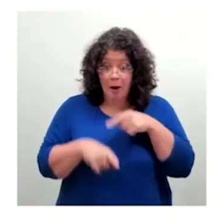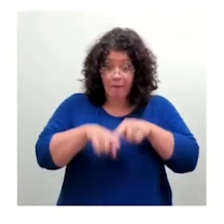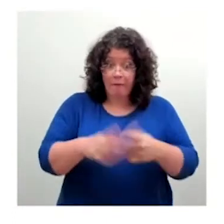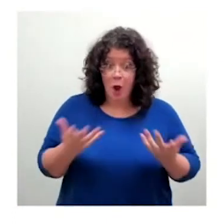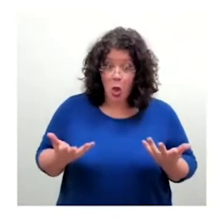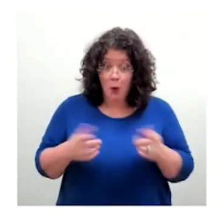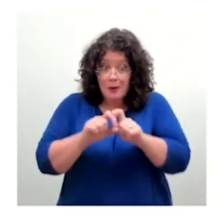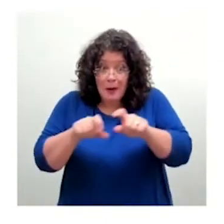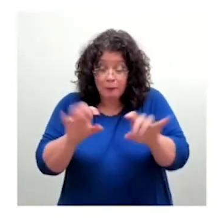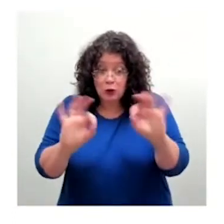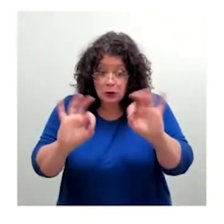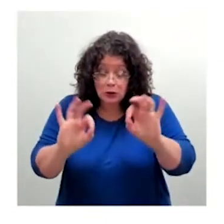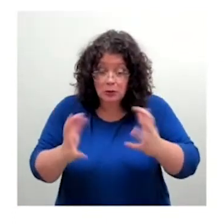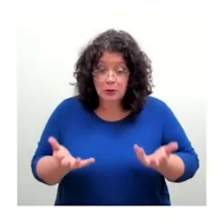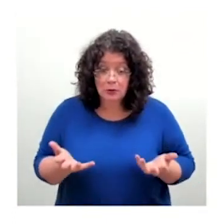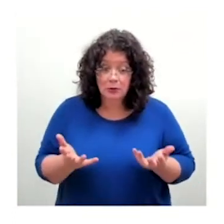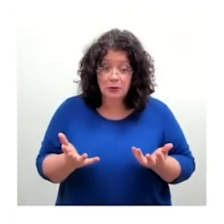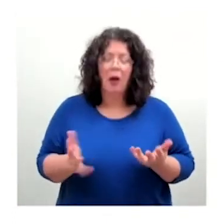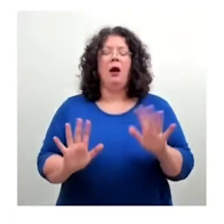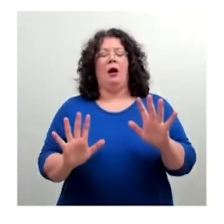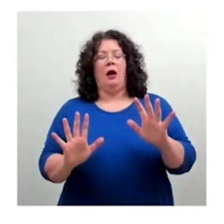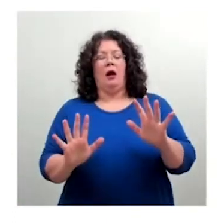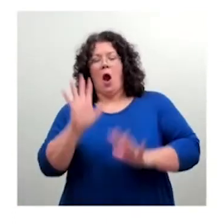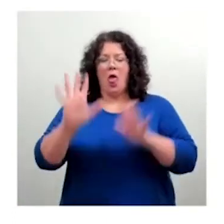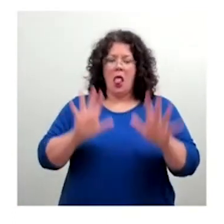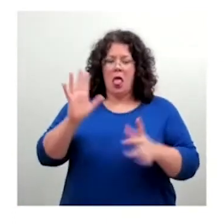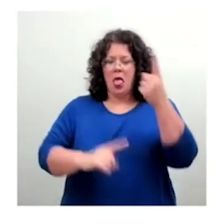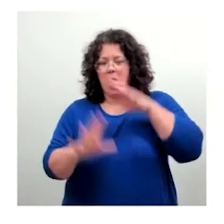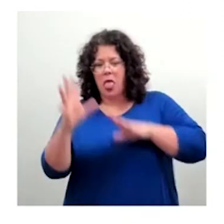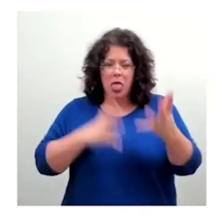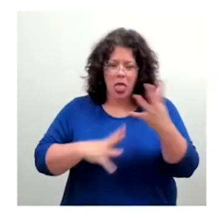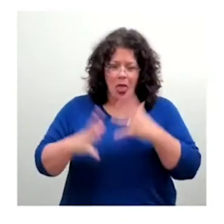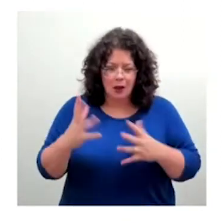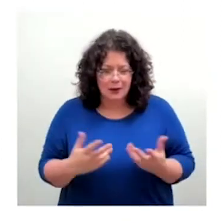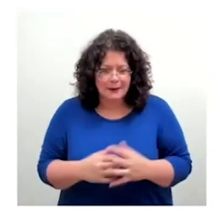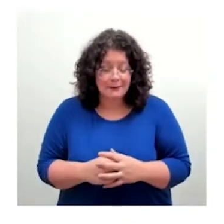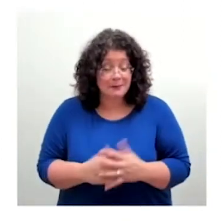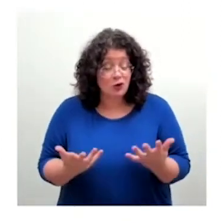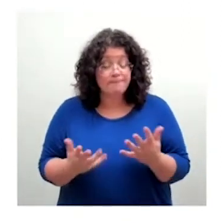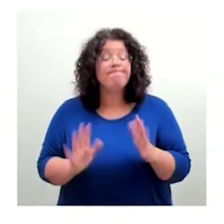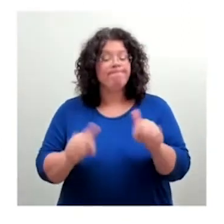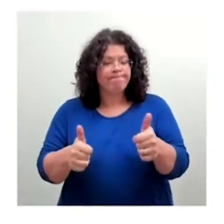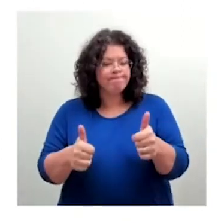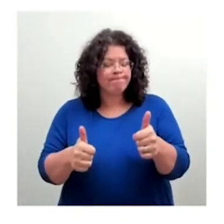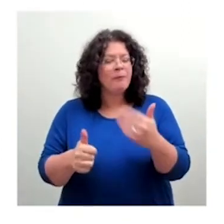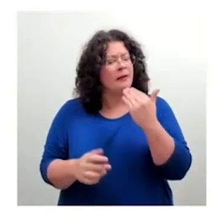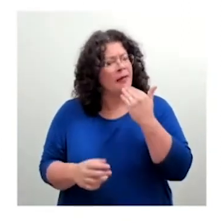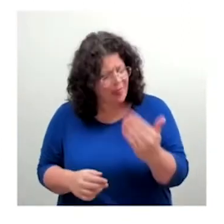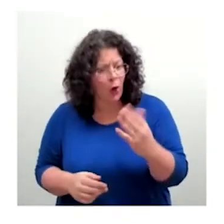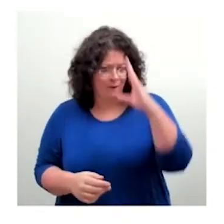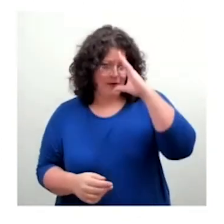just go, that's great, thank you so much for telling me, here's how to use it. And we can have that approach in kind of everything that we